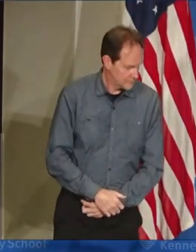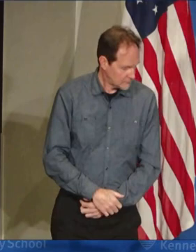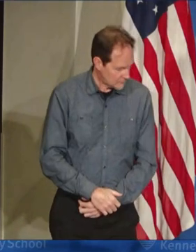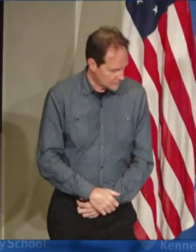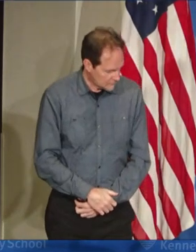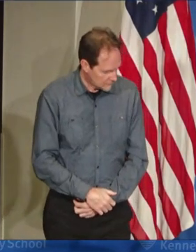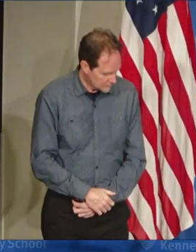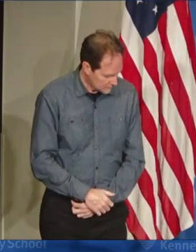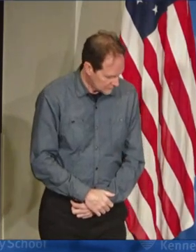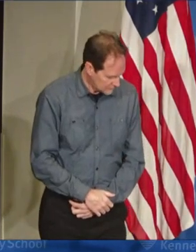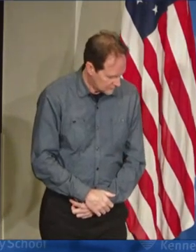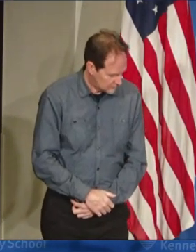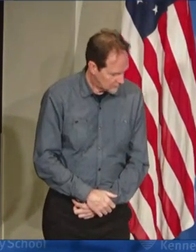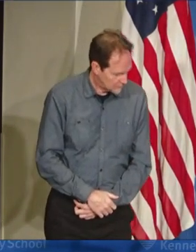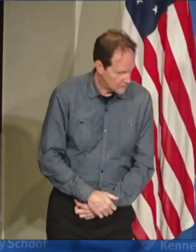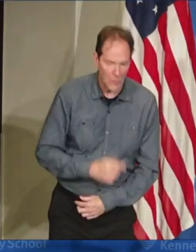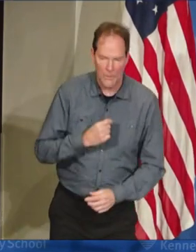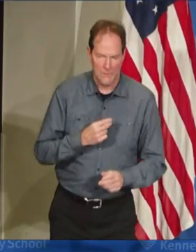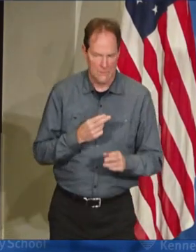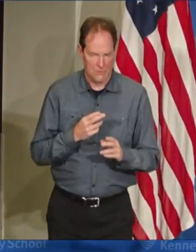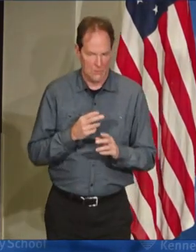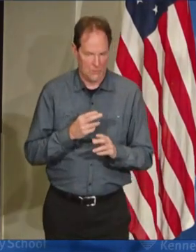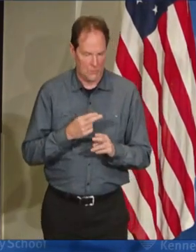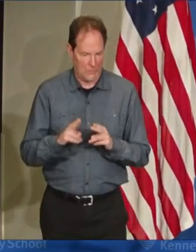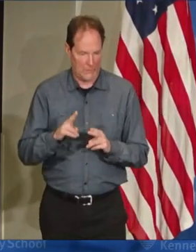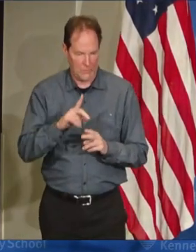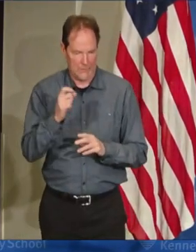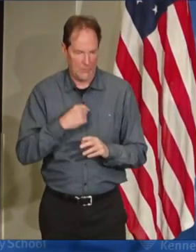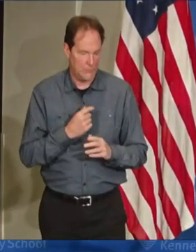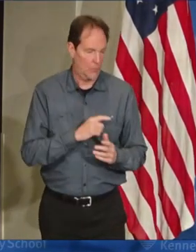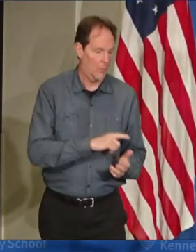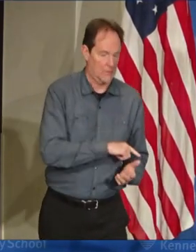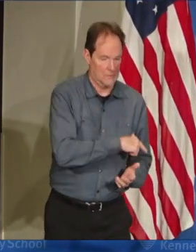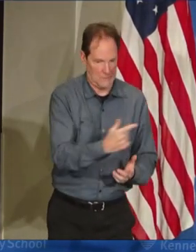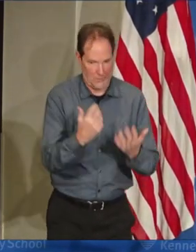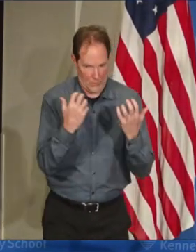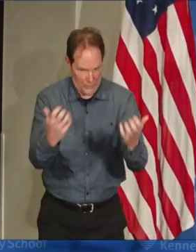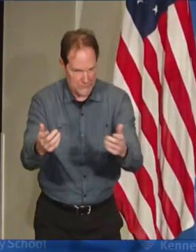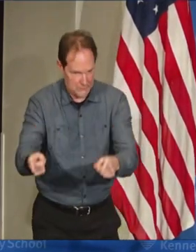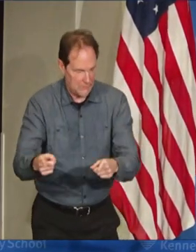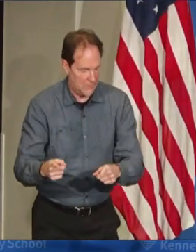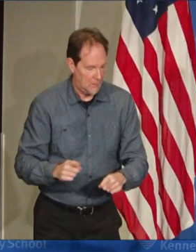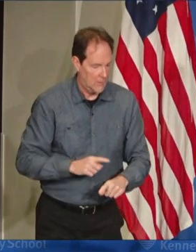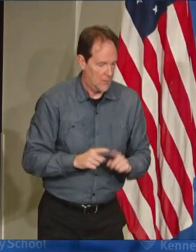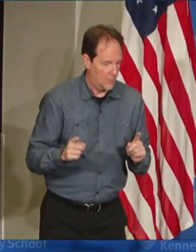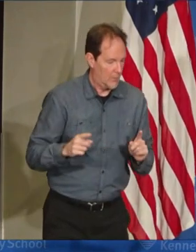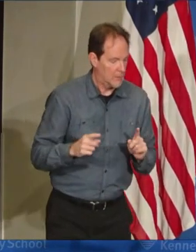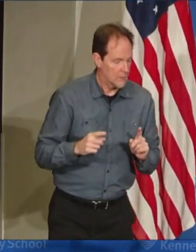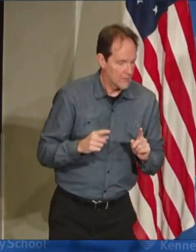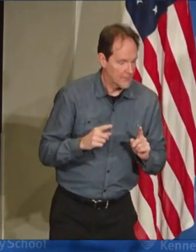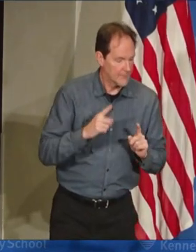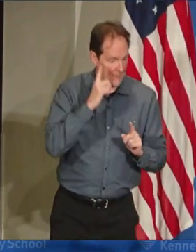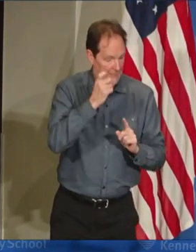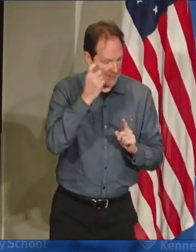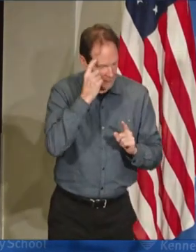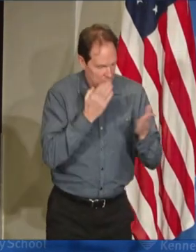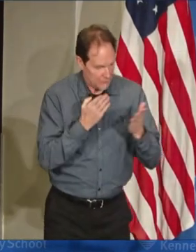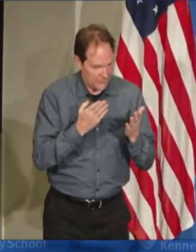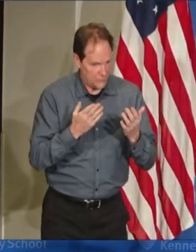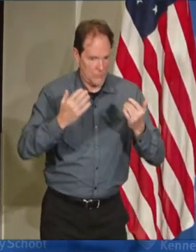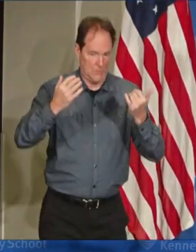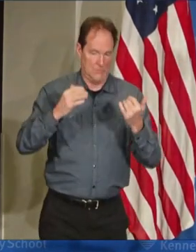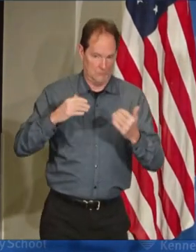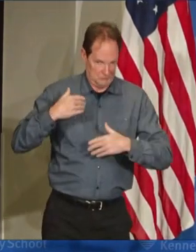I just want to, quick question. I want to make sure we turn over to the audience, but I want to move from the government service to the moment that we're in